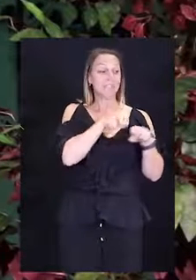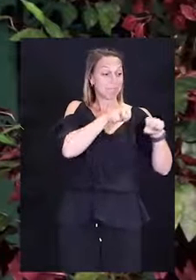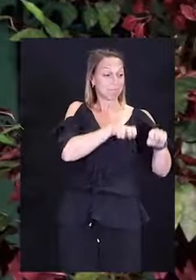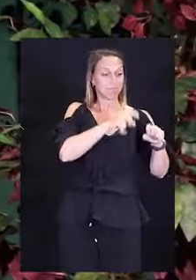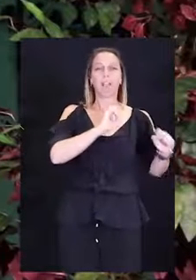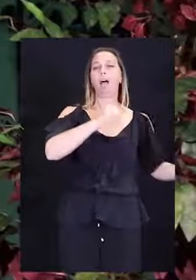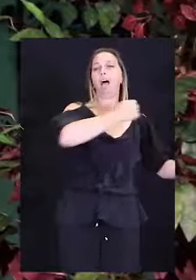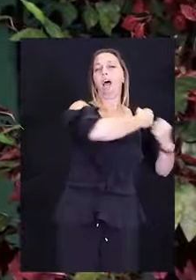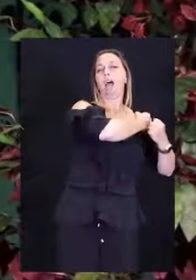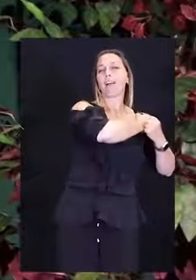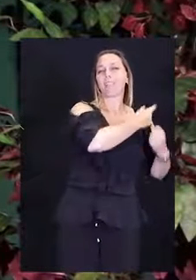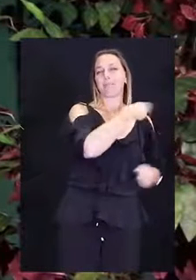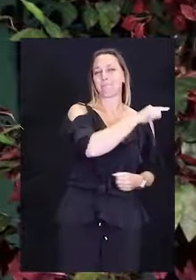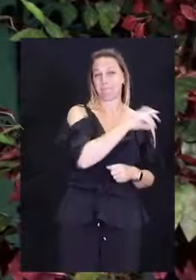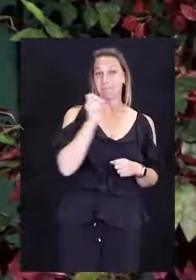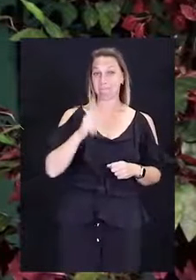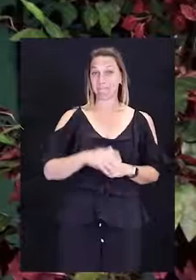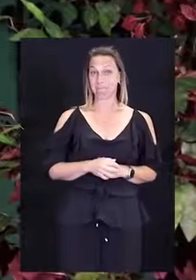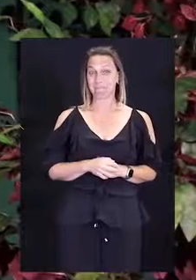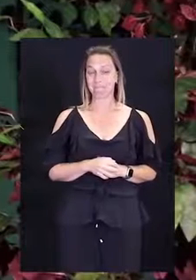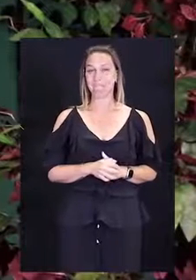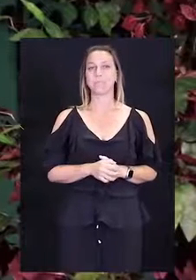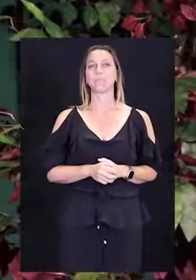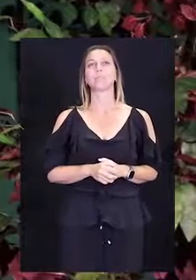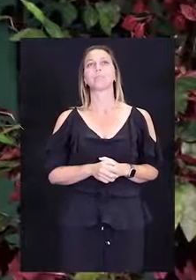if they're sitting right next to you.